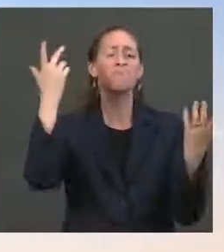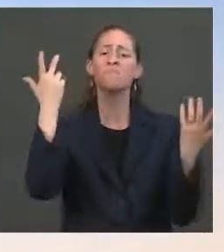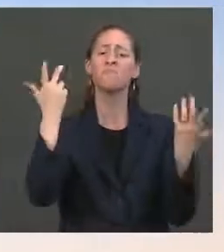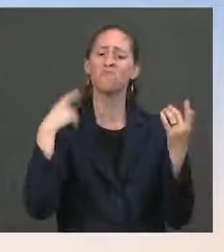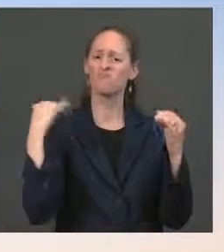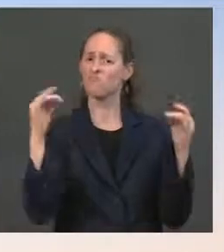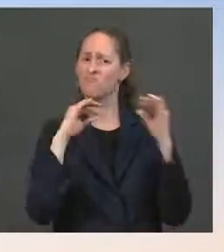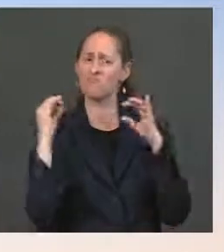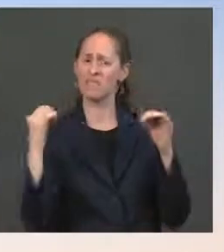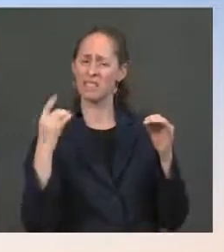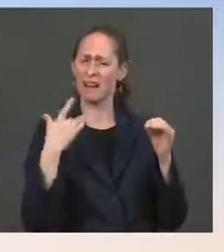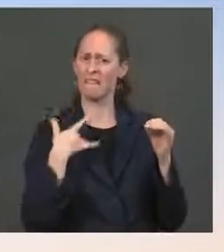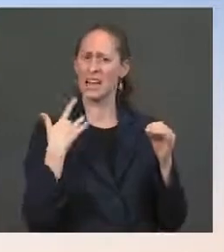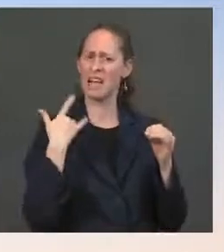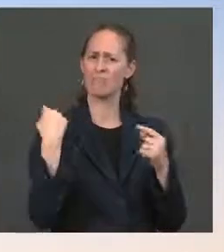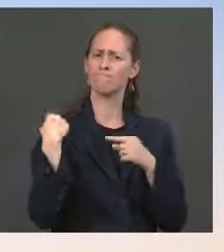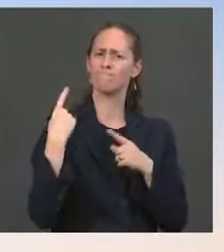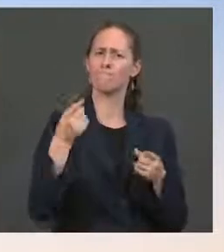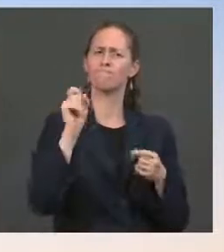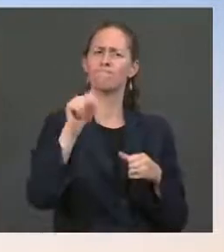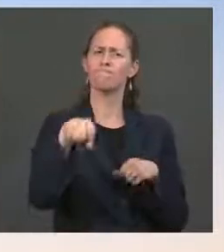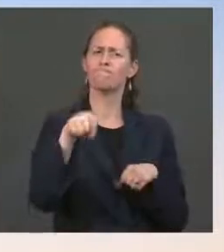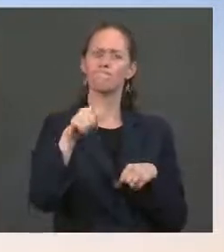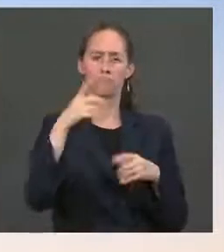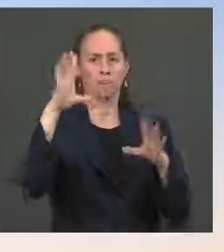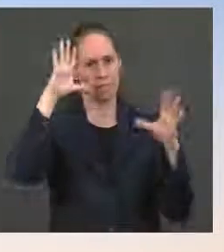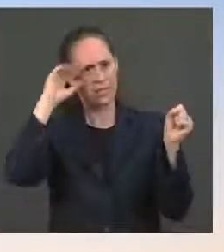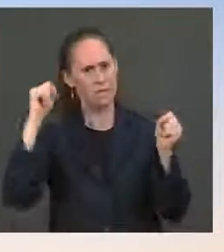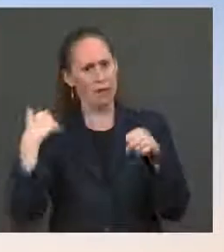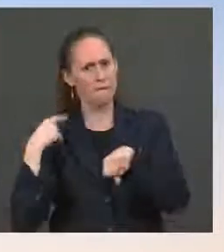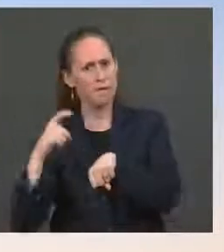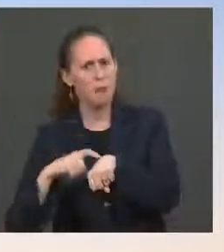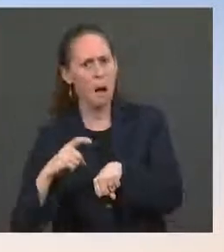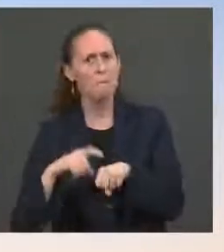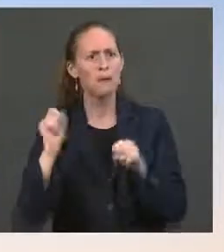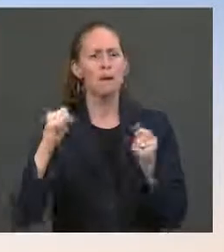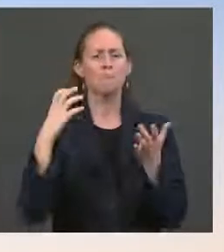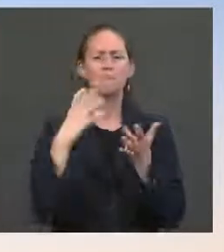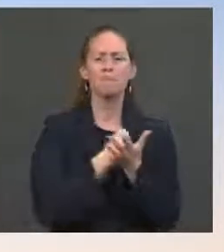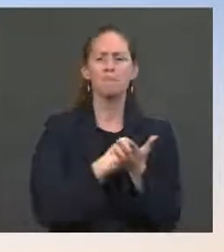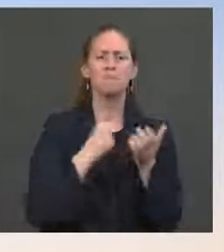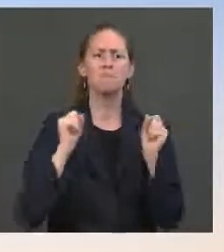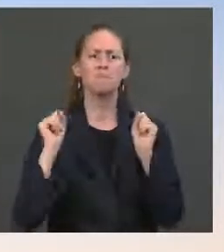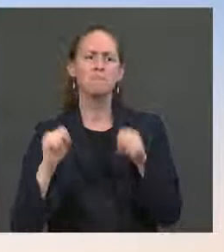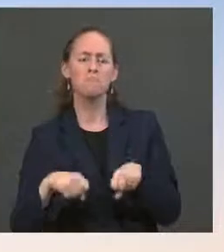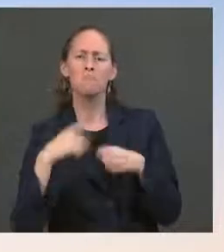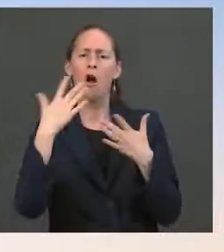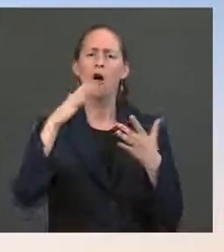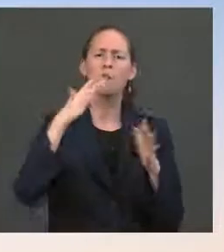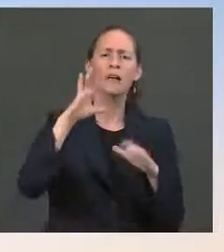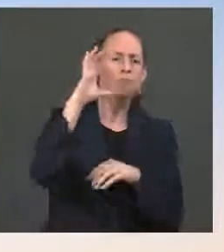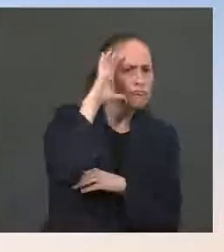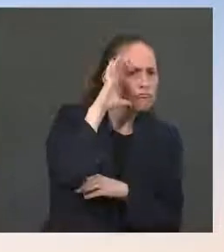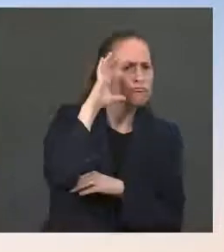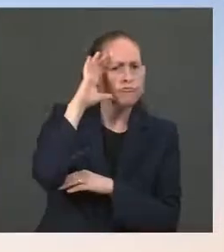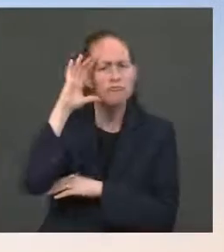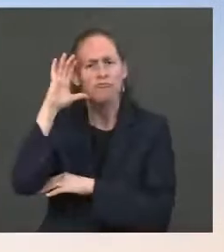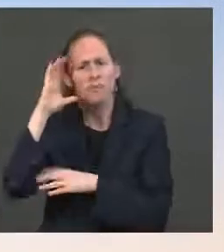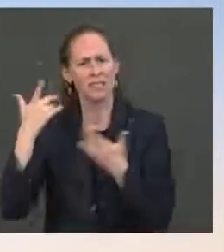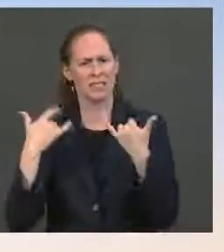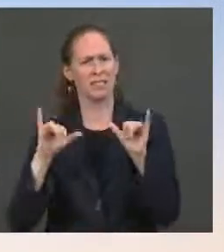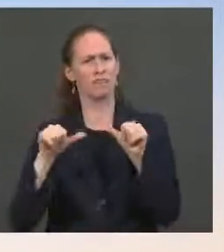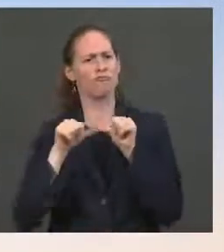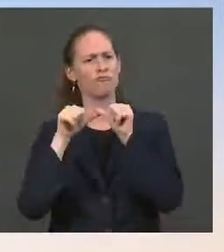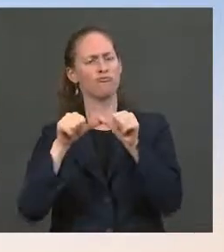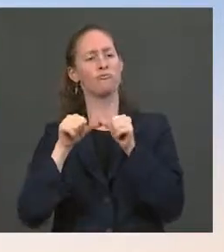or two, what was important was for him to be available, to have meetings, to bring people down, to have these conversations. He's obviously still doing that. But now it's also